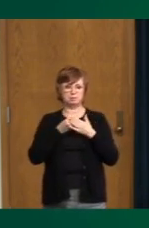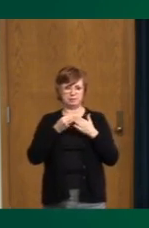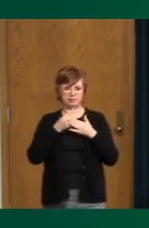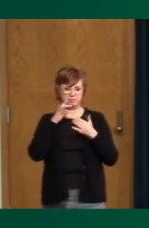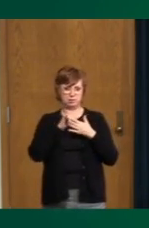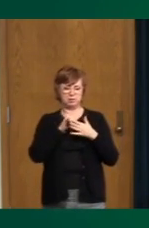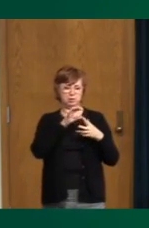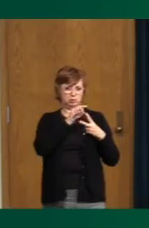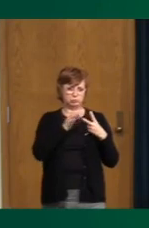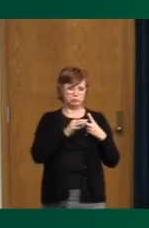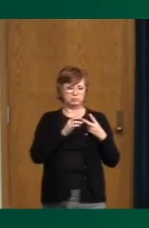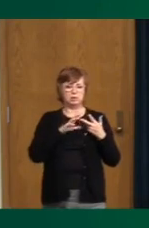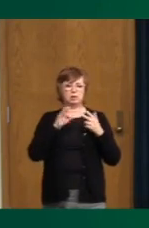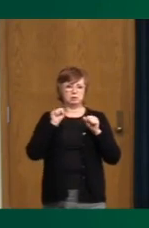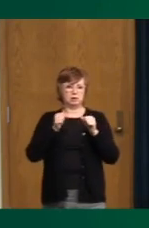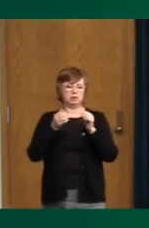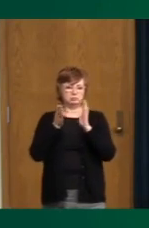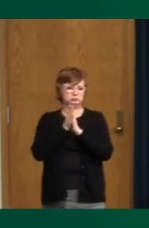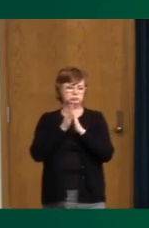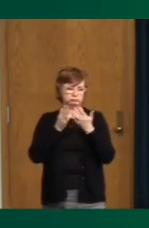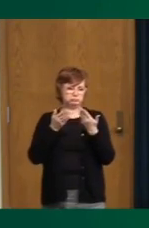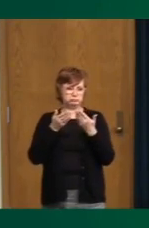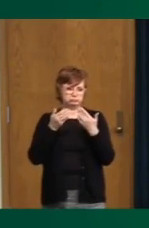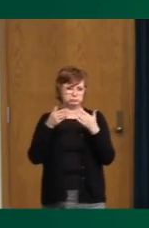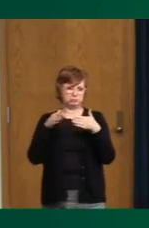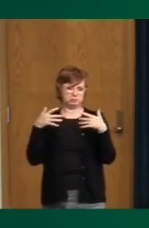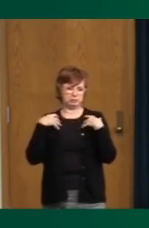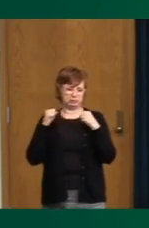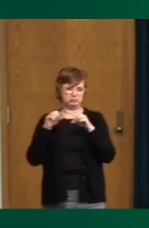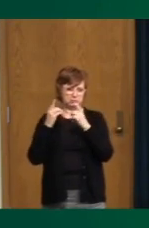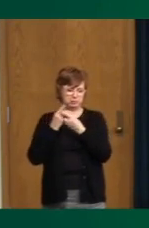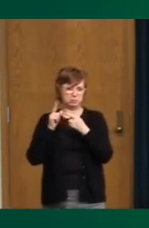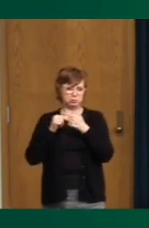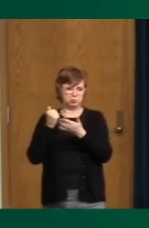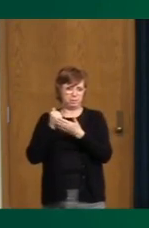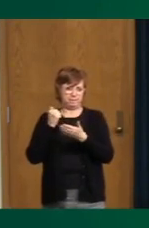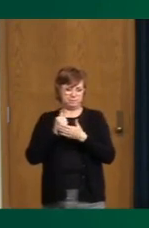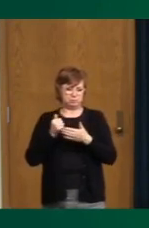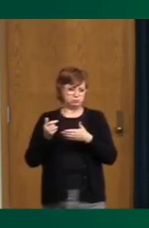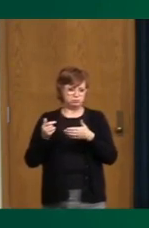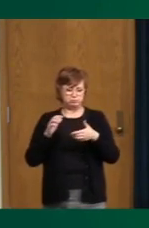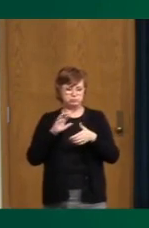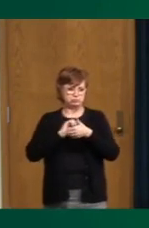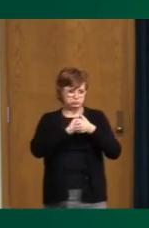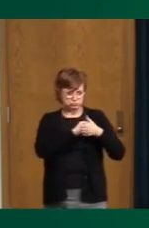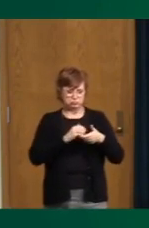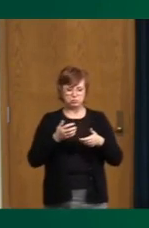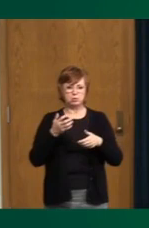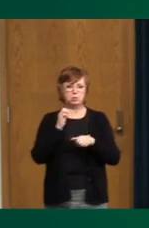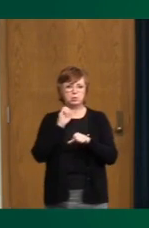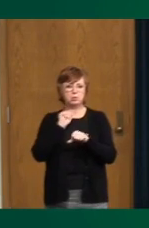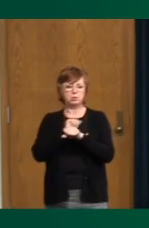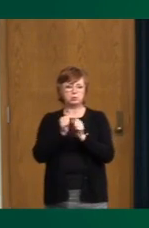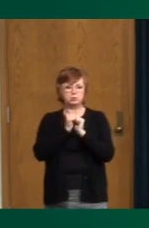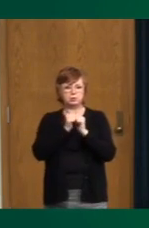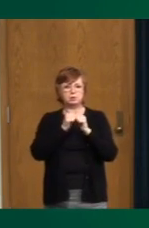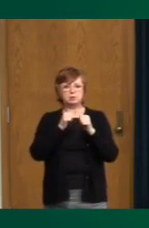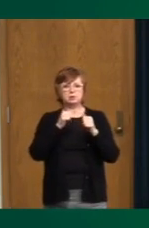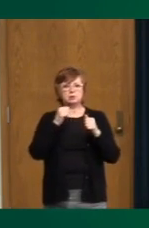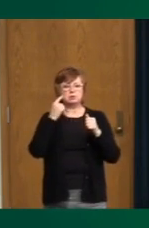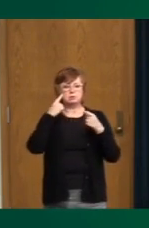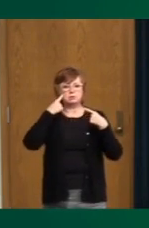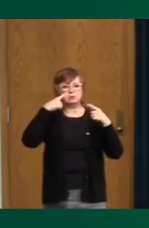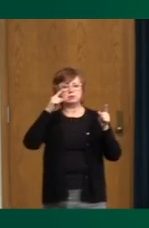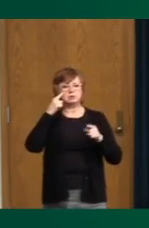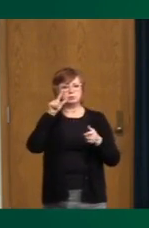and they have access to Dr. Shahab and his office to ensure that we are making the appropriate decisions together and putting